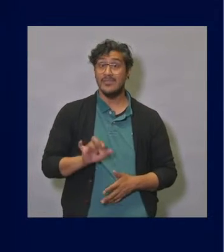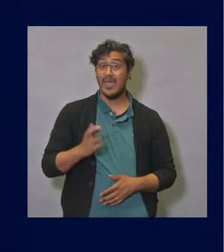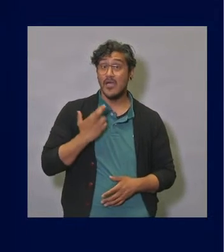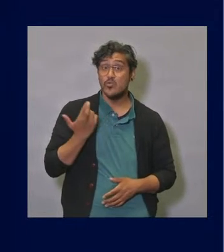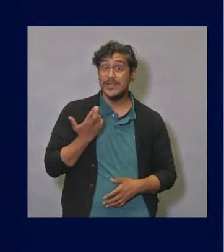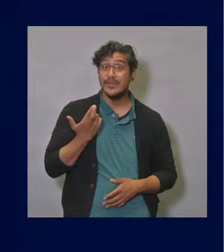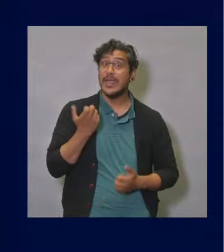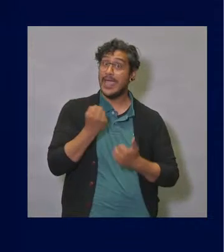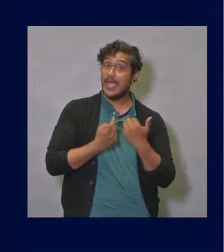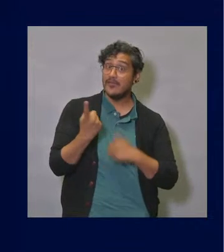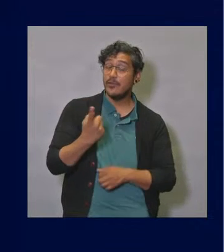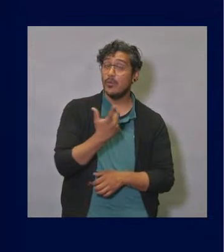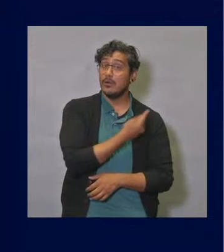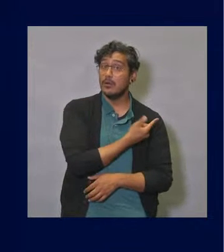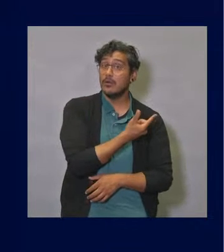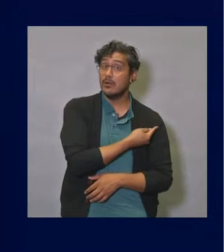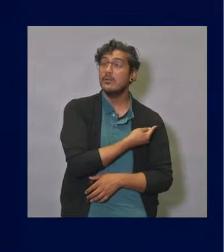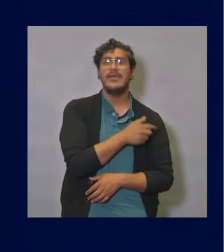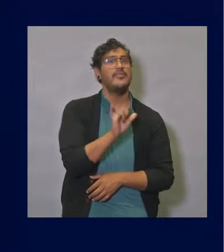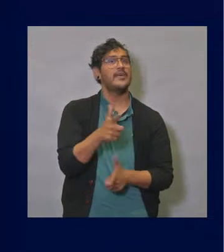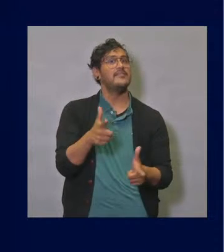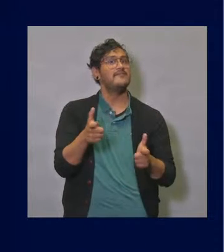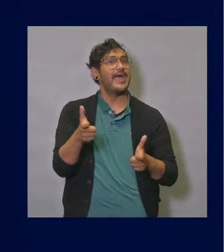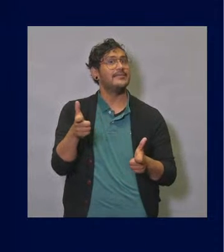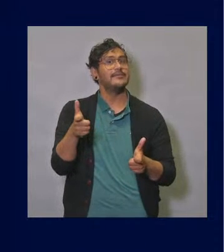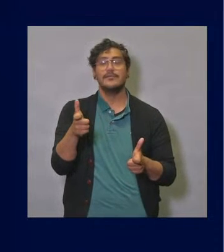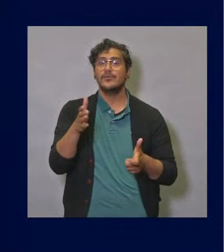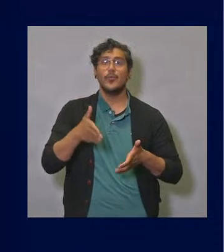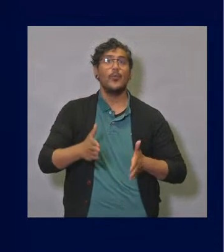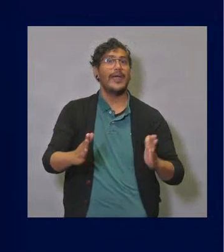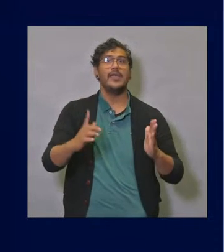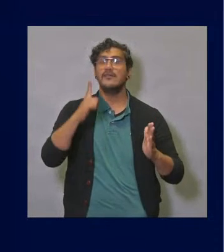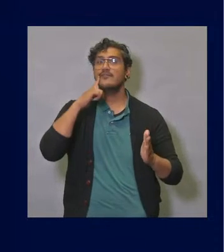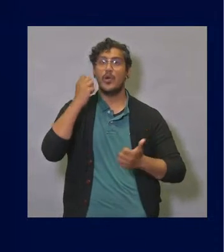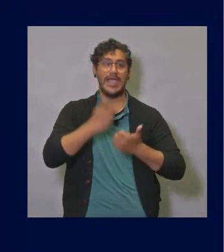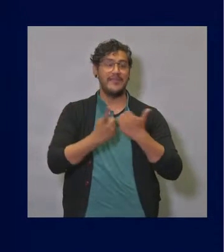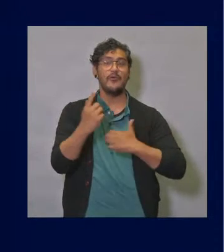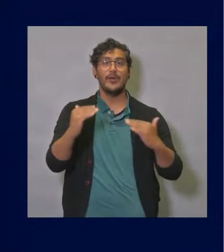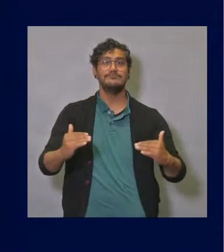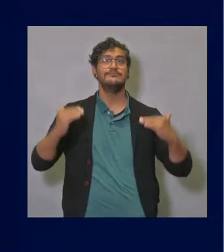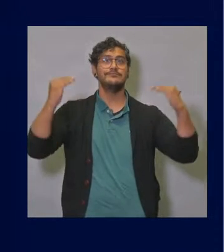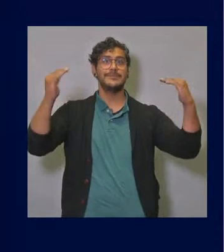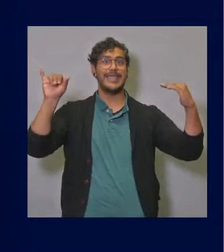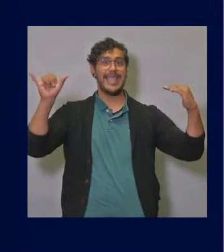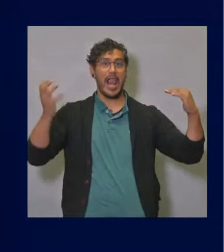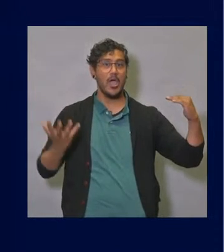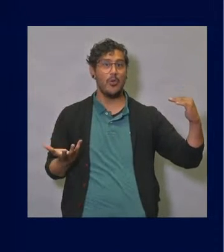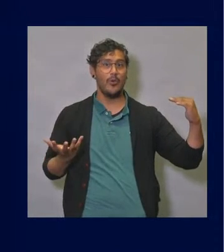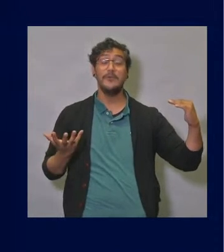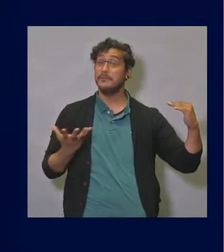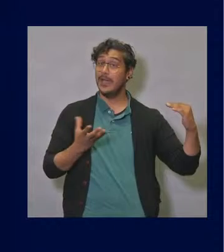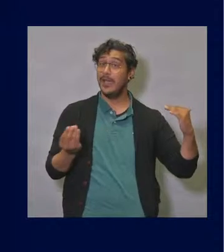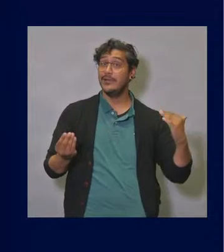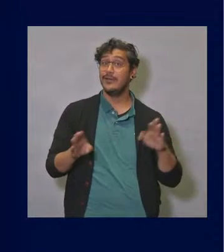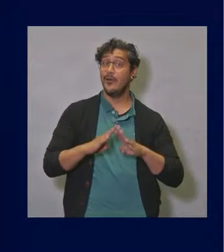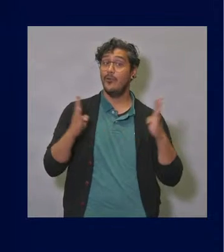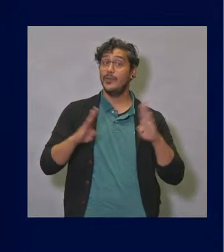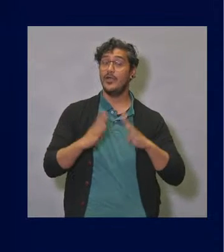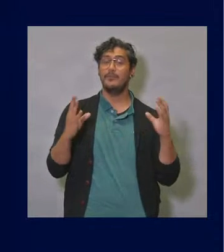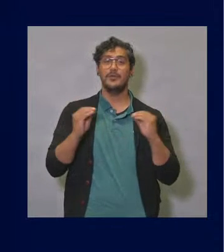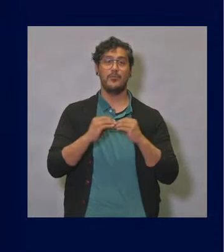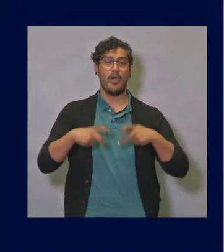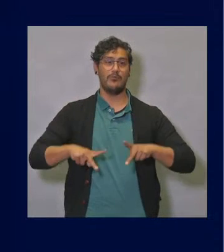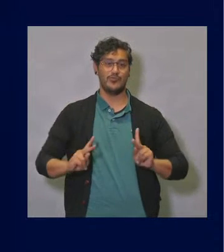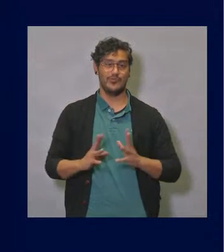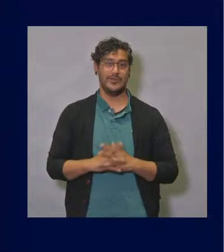getting everyone vaccinated is the quickest path forward to getting to the yellow tier and the reopening opportunities that would come with